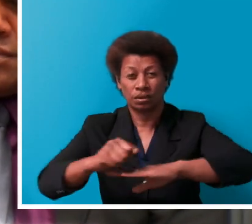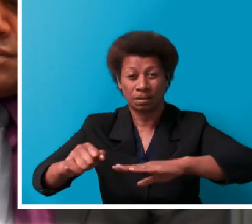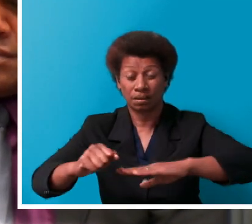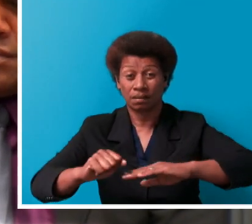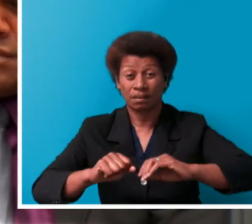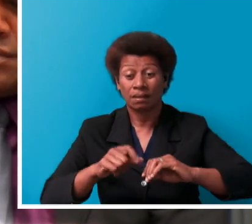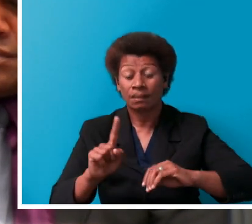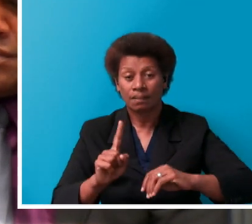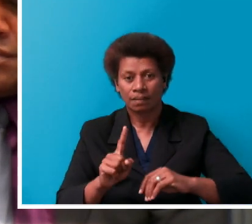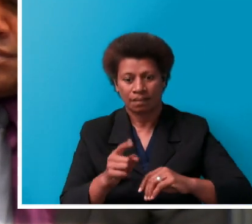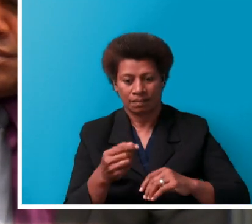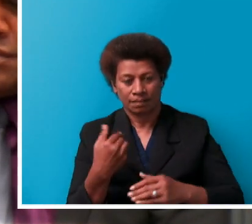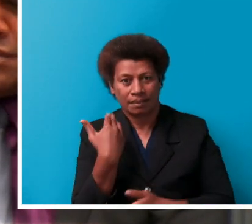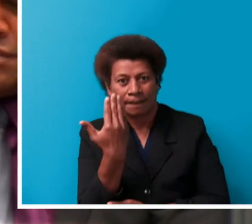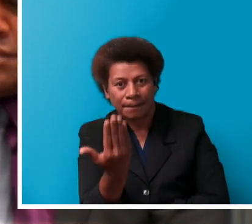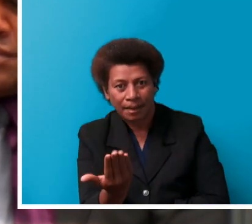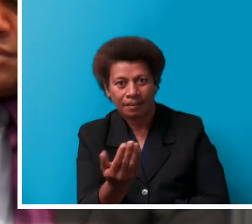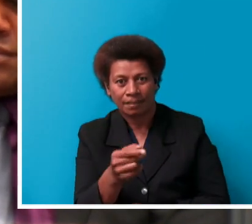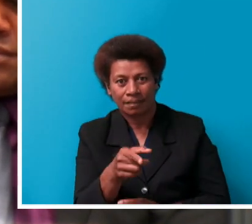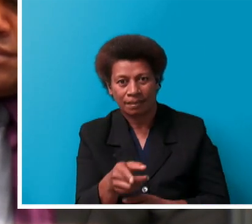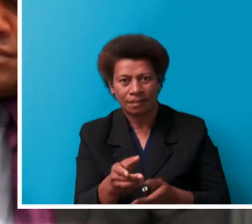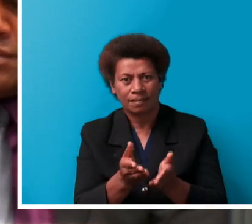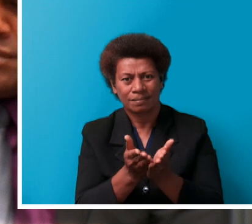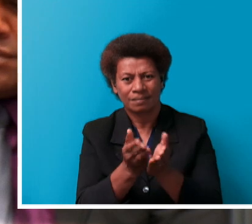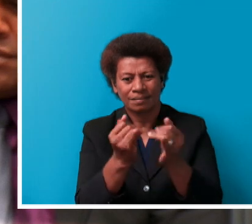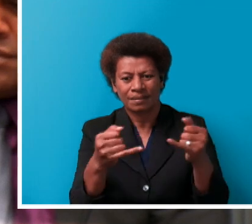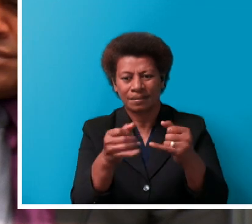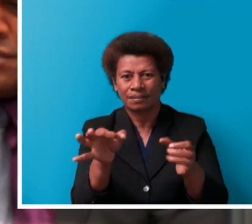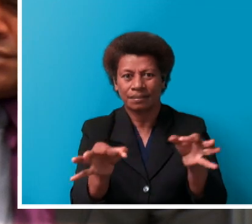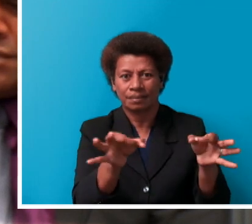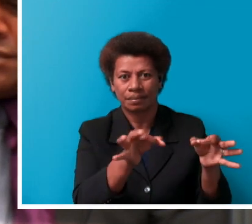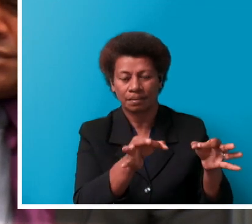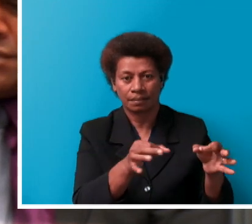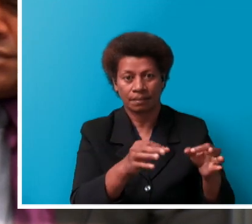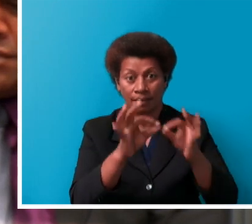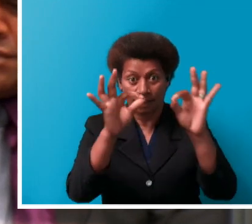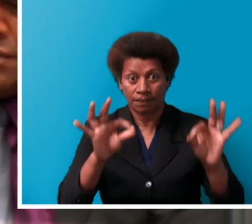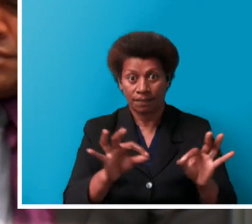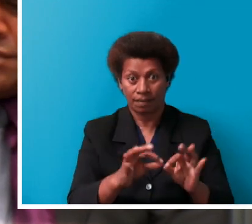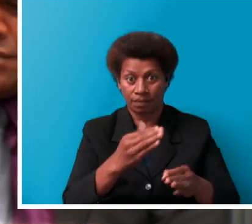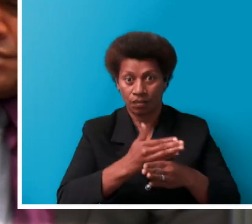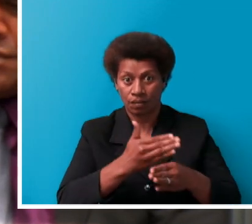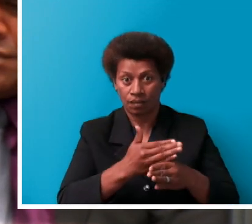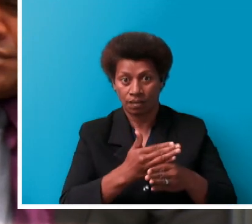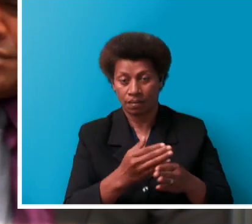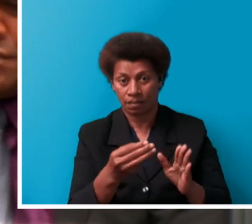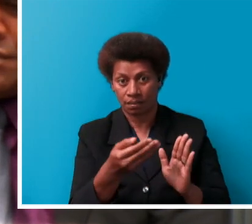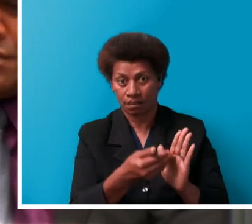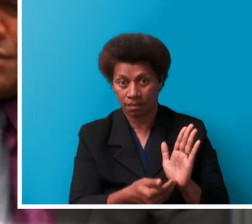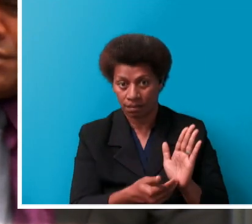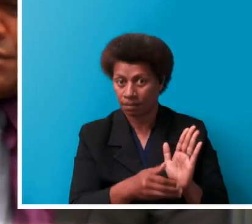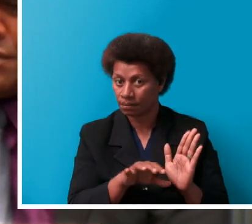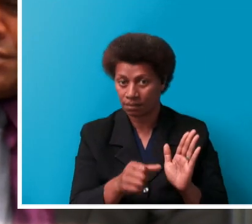must continue to invest in effective regulatory framework, safety compliance, and enforcement